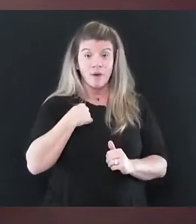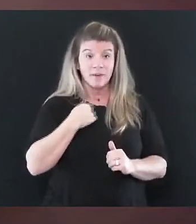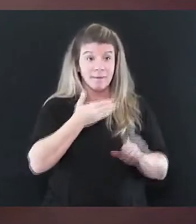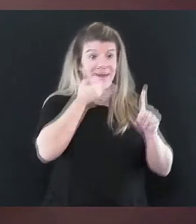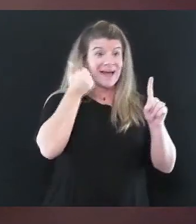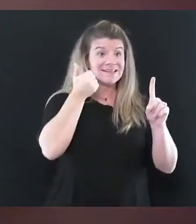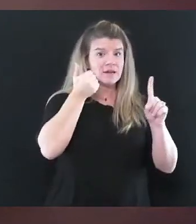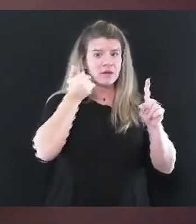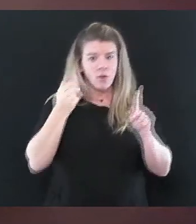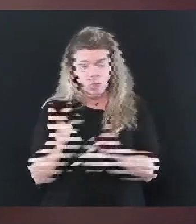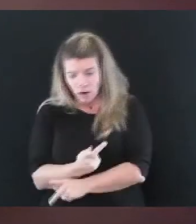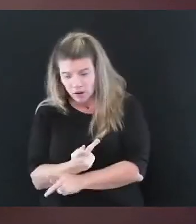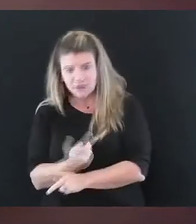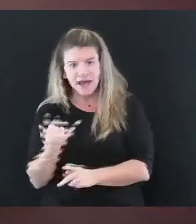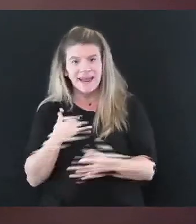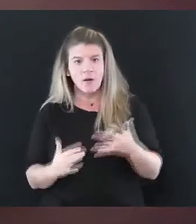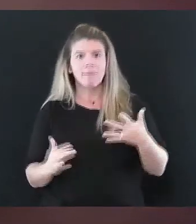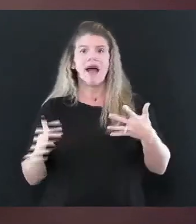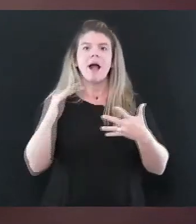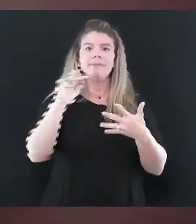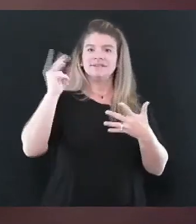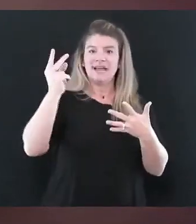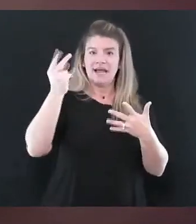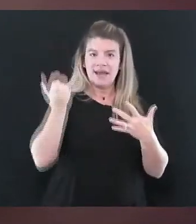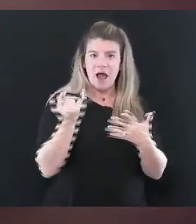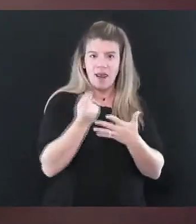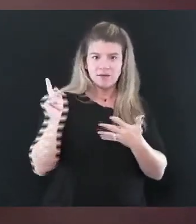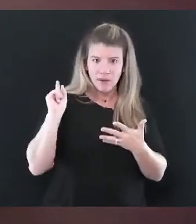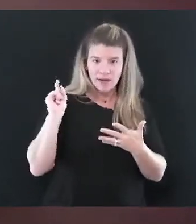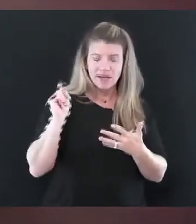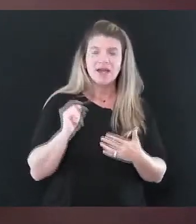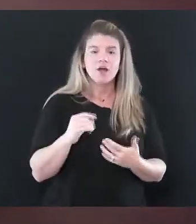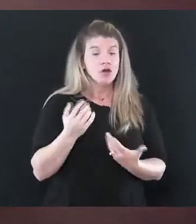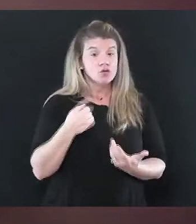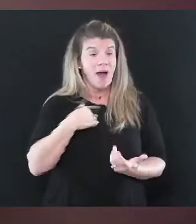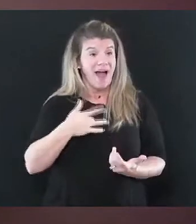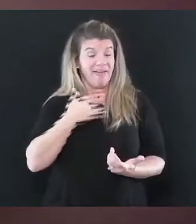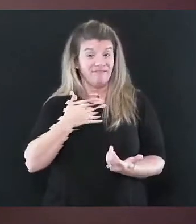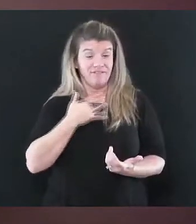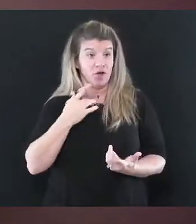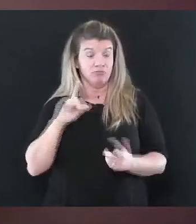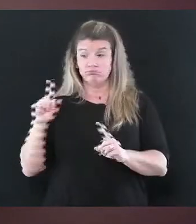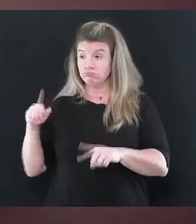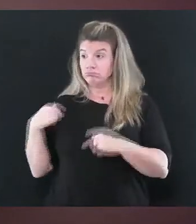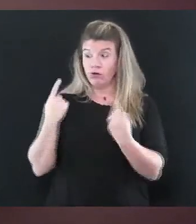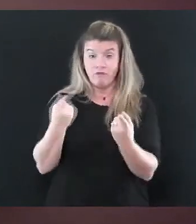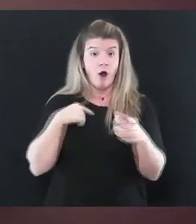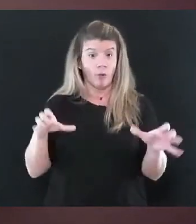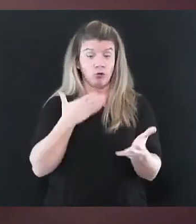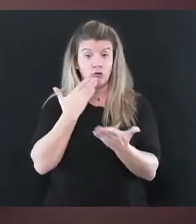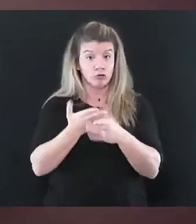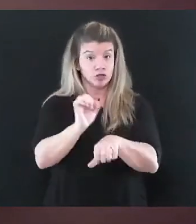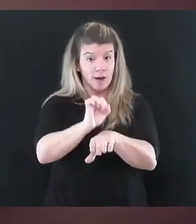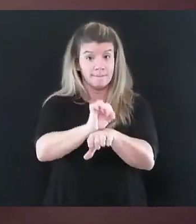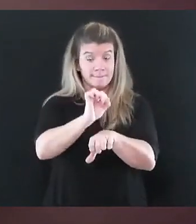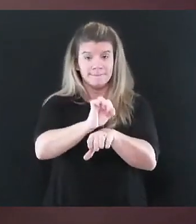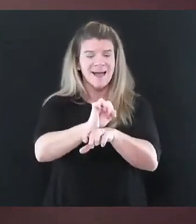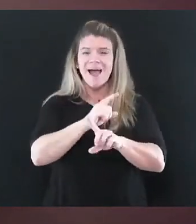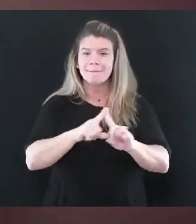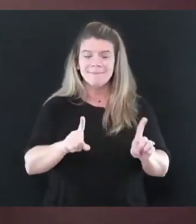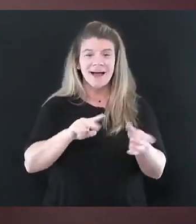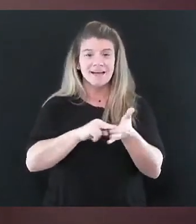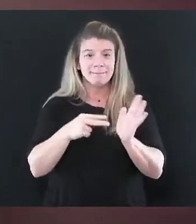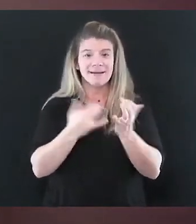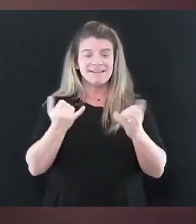country earlier or late last week. And so, yes, I think that we're doing well so far, but we can't let our guard